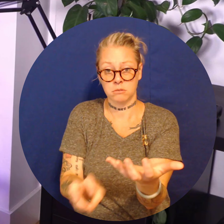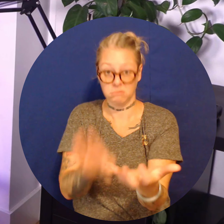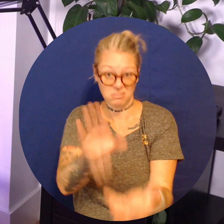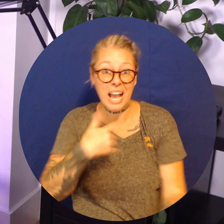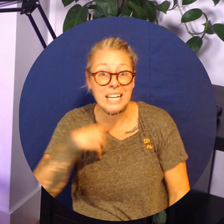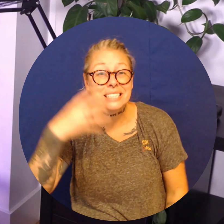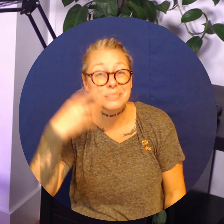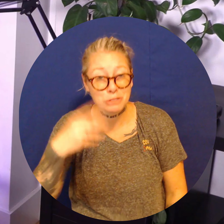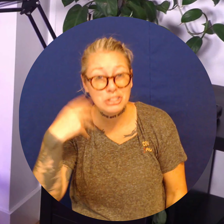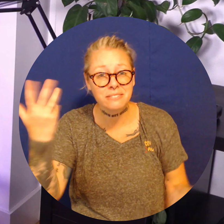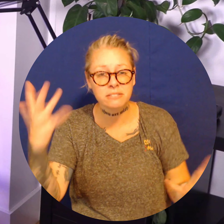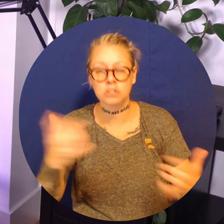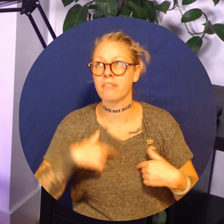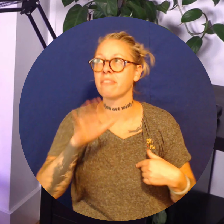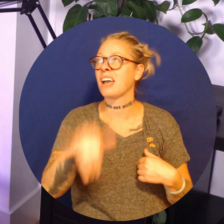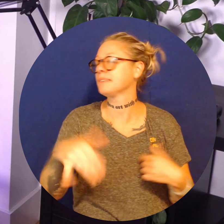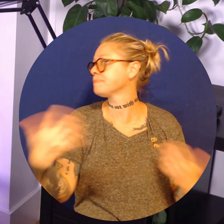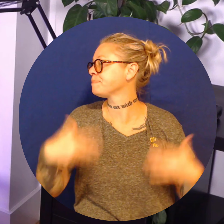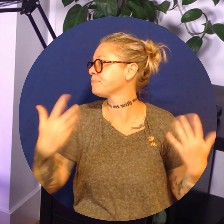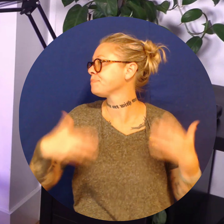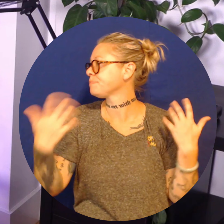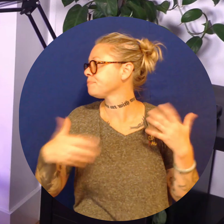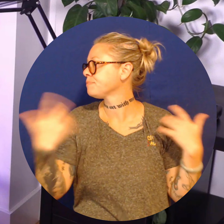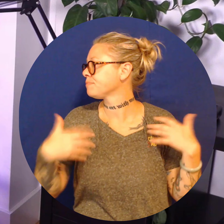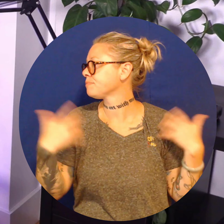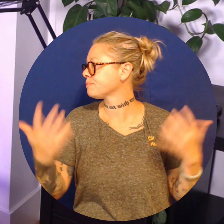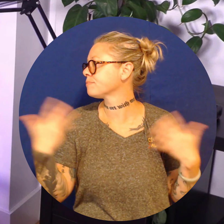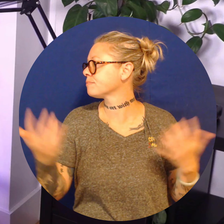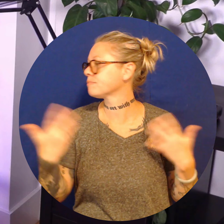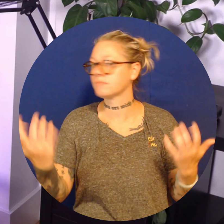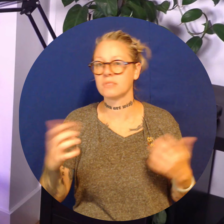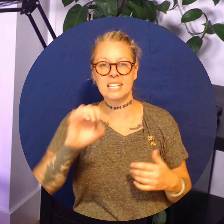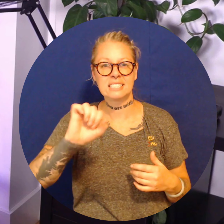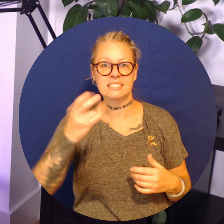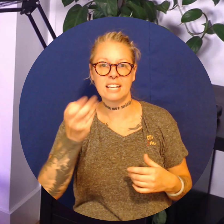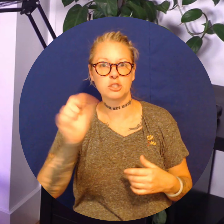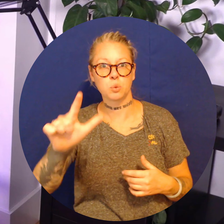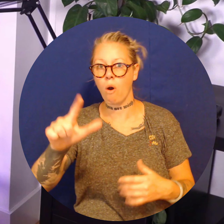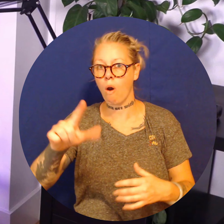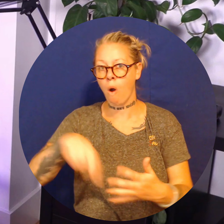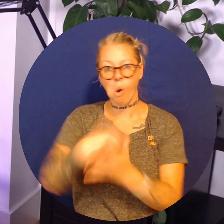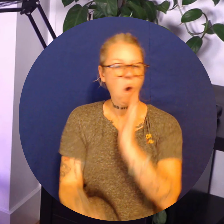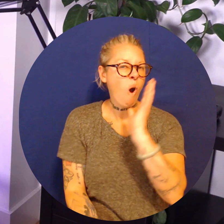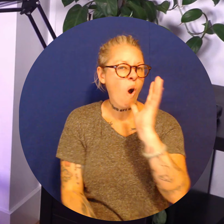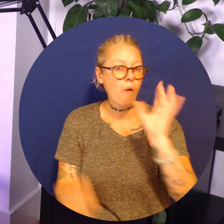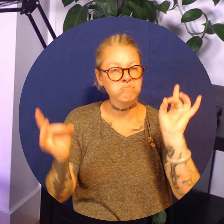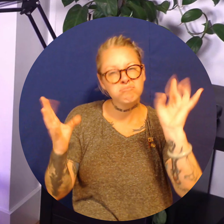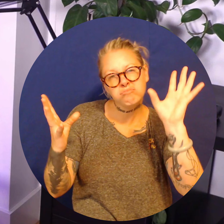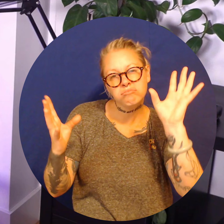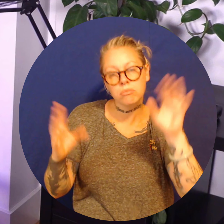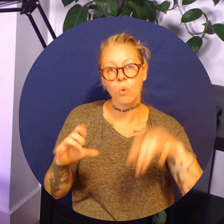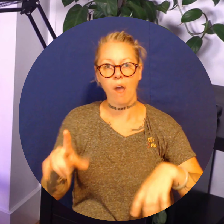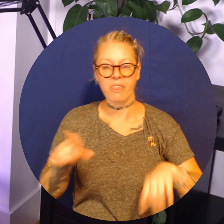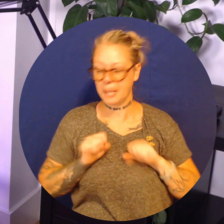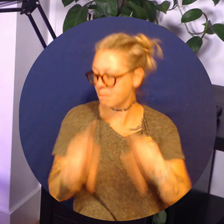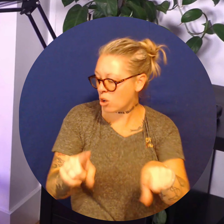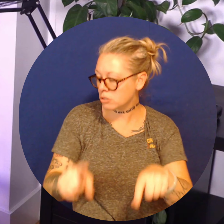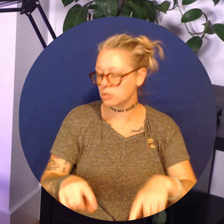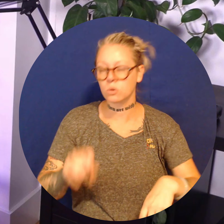i've been there i've had like the sexual um debauchery i've had the like